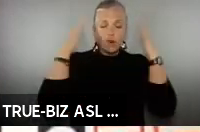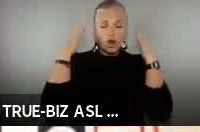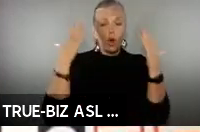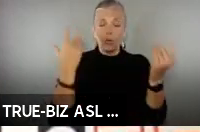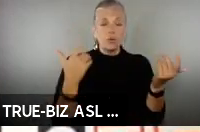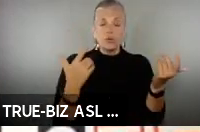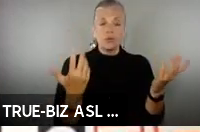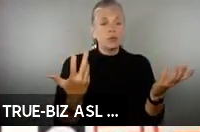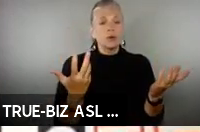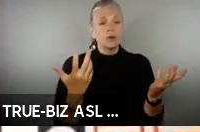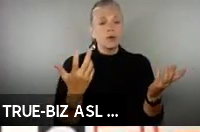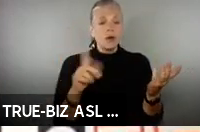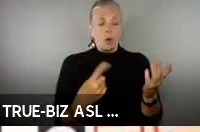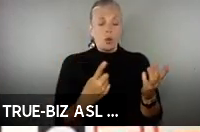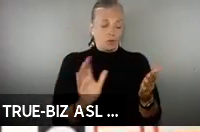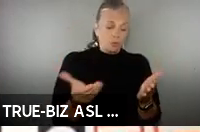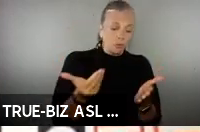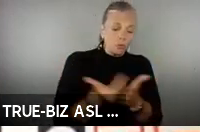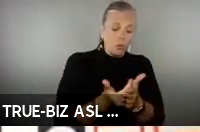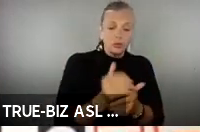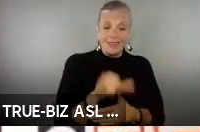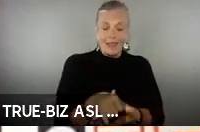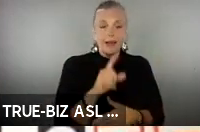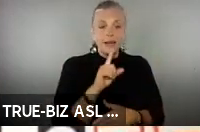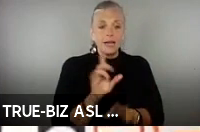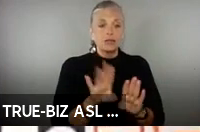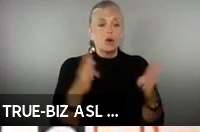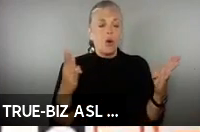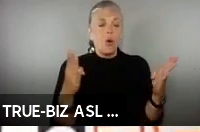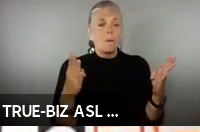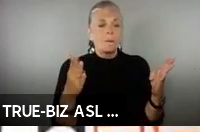that I think even does even close to that is the opening shot